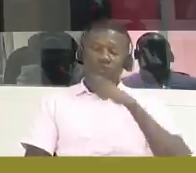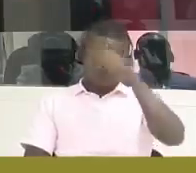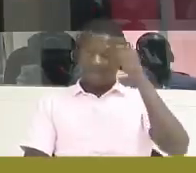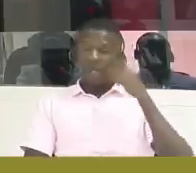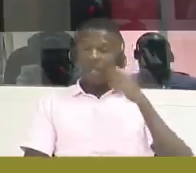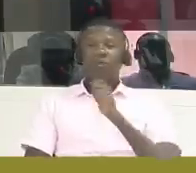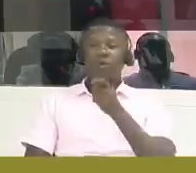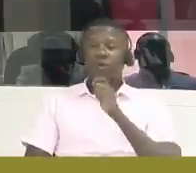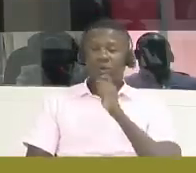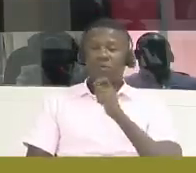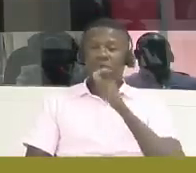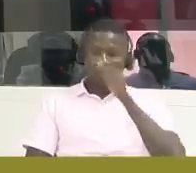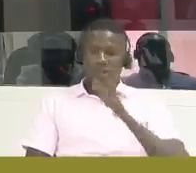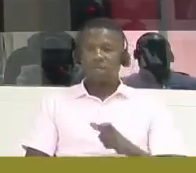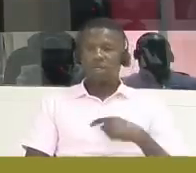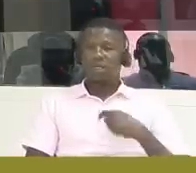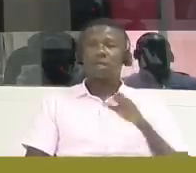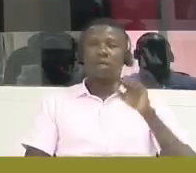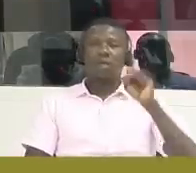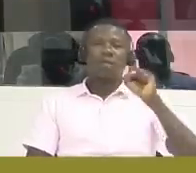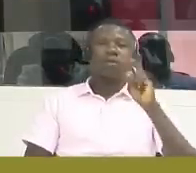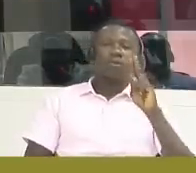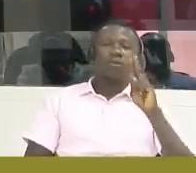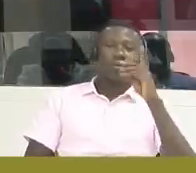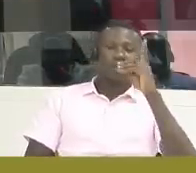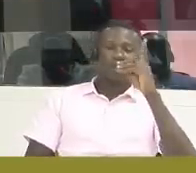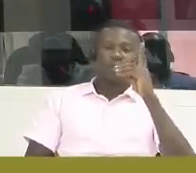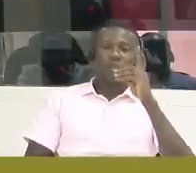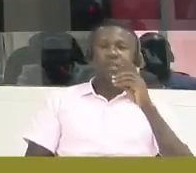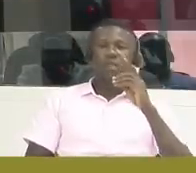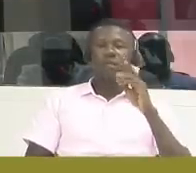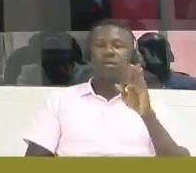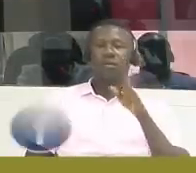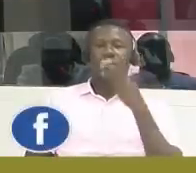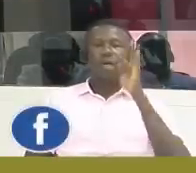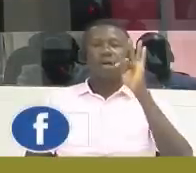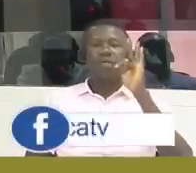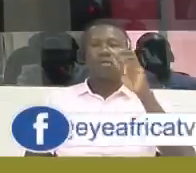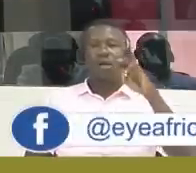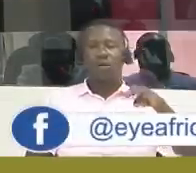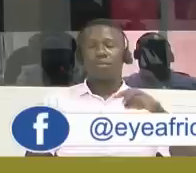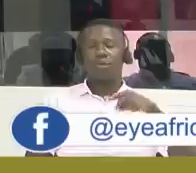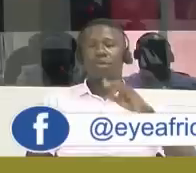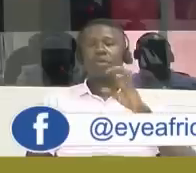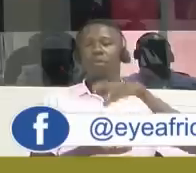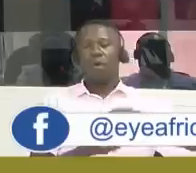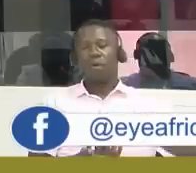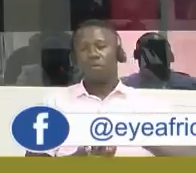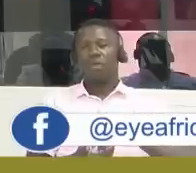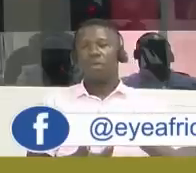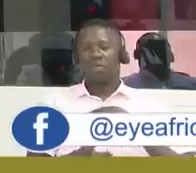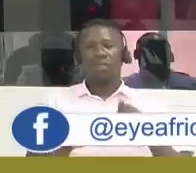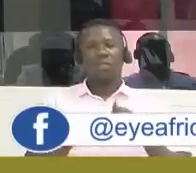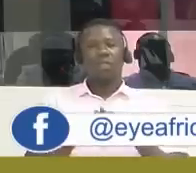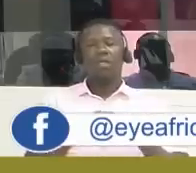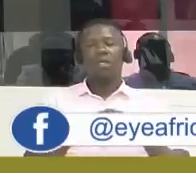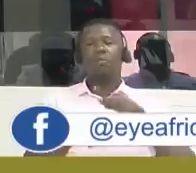FM, Banjul, and at the same time, a Red Cross volunteer.